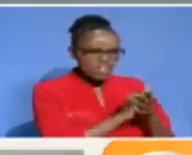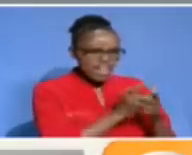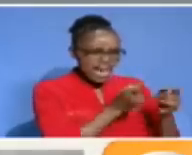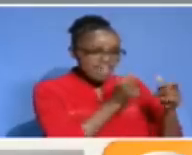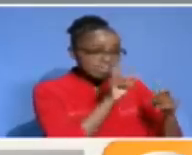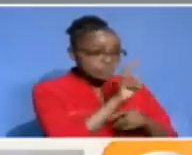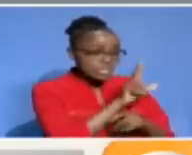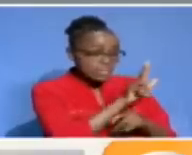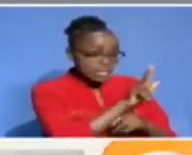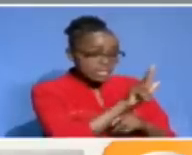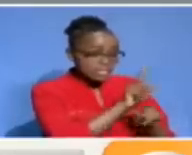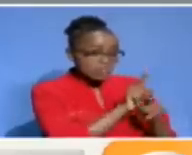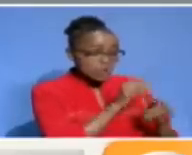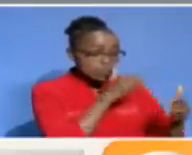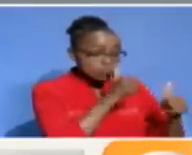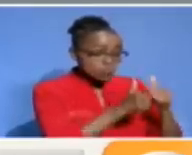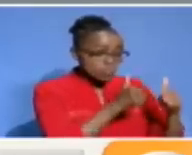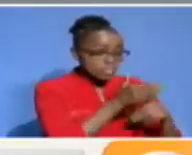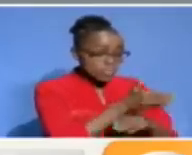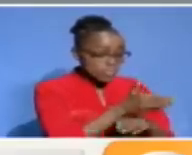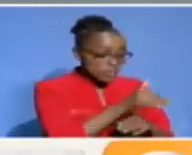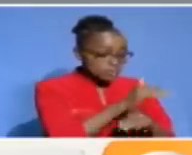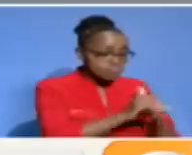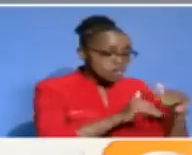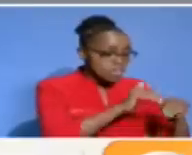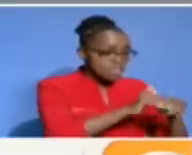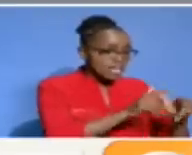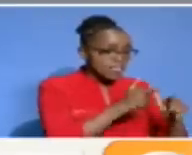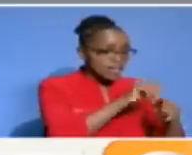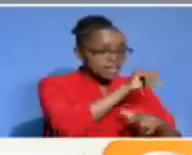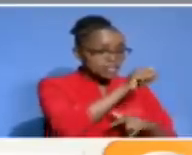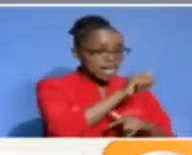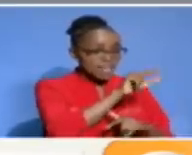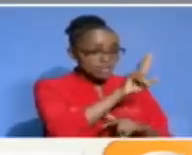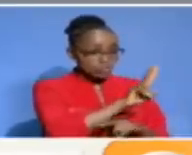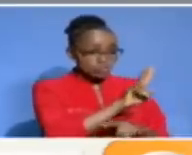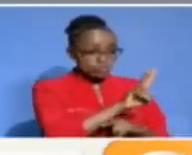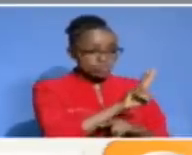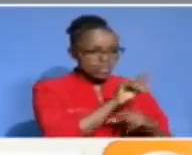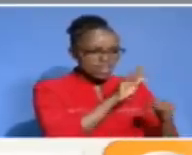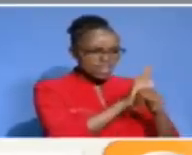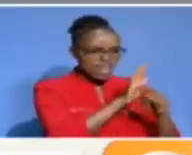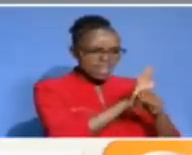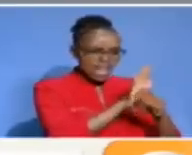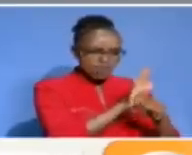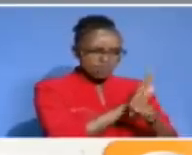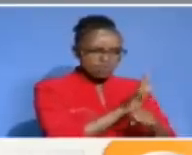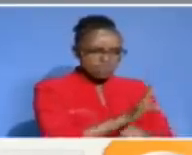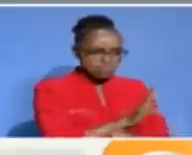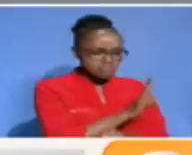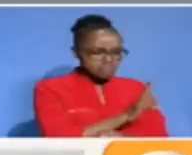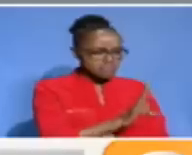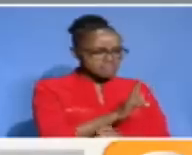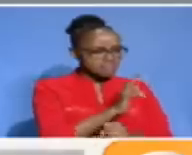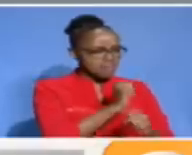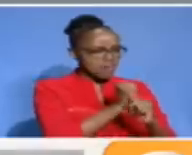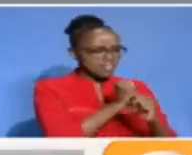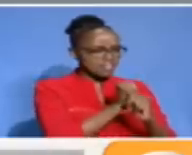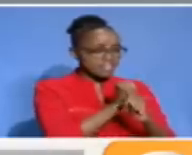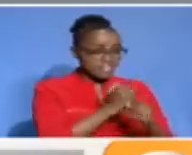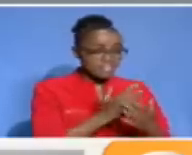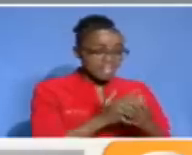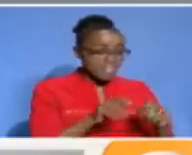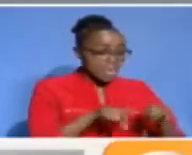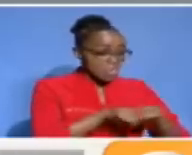we saw three. I mean, the one that was down the staircase and two others. And a lot of shooting that they had done. The